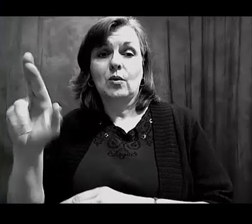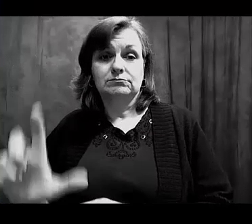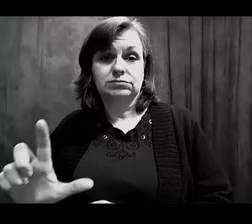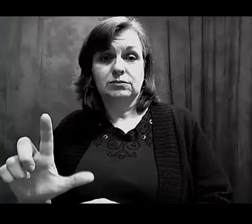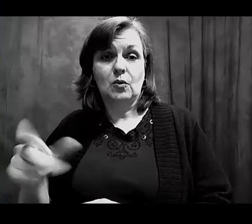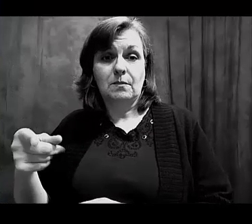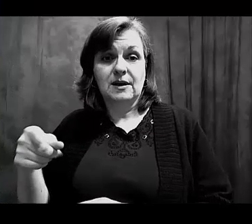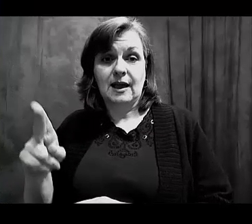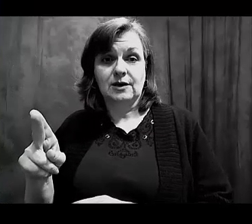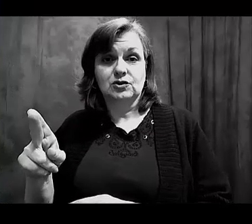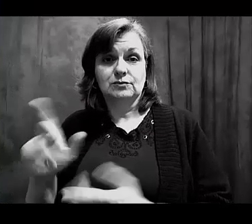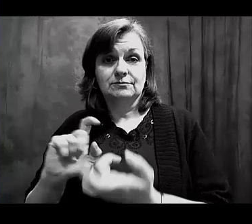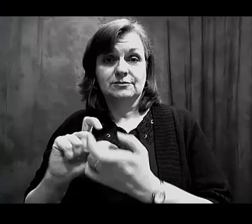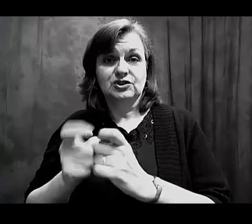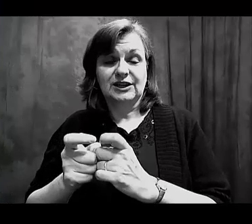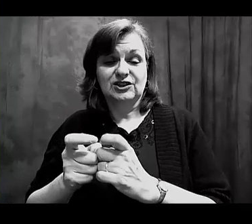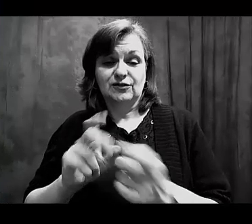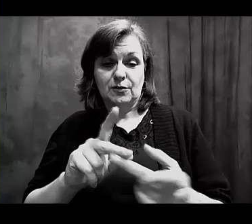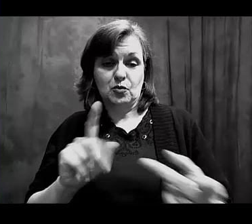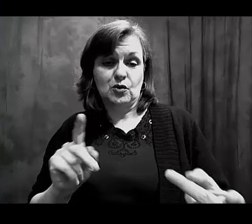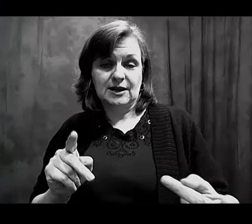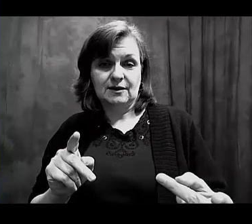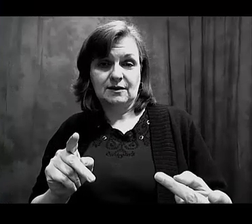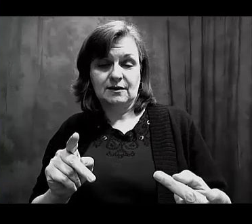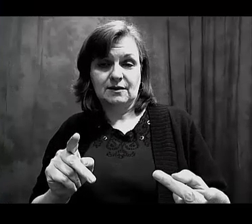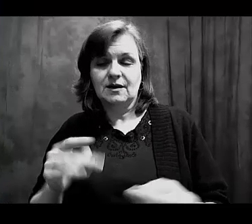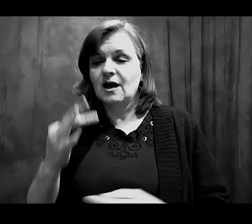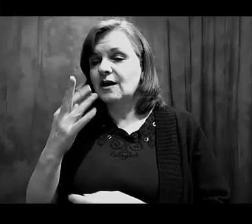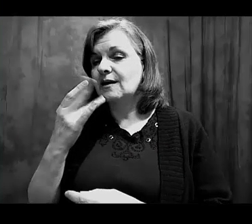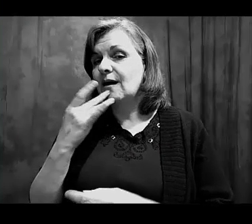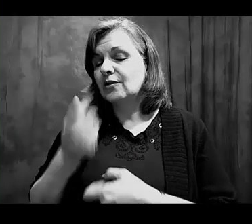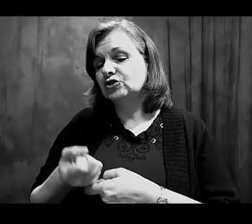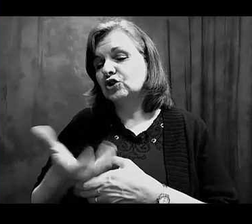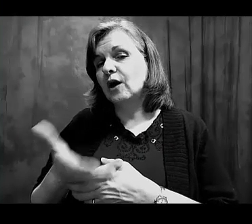that protein. If color is protein,